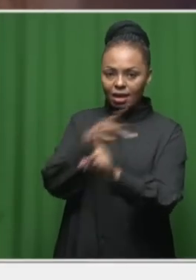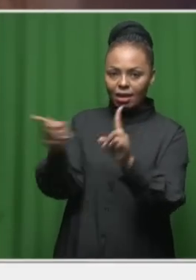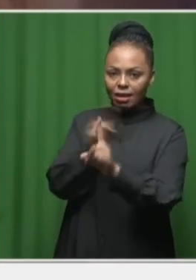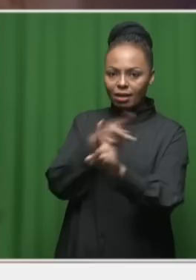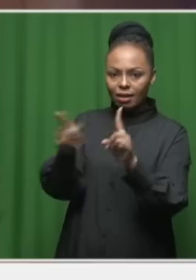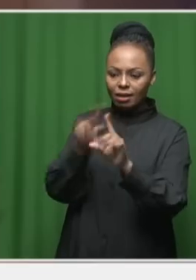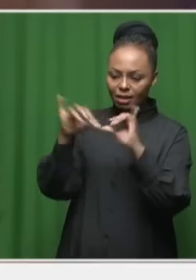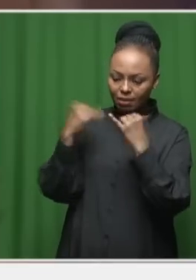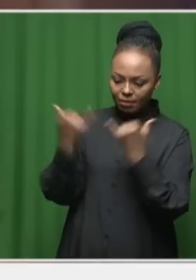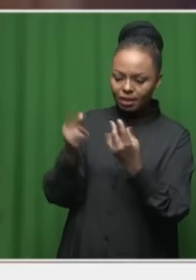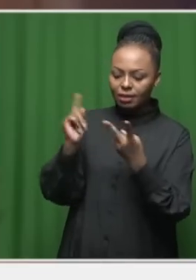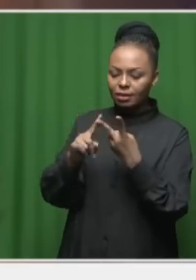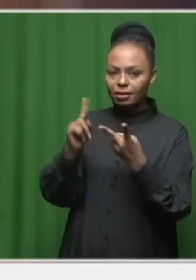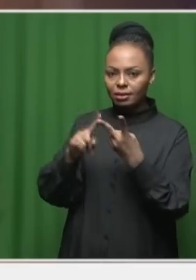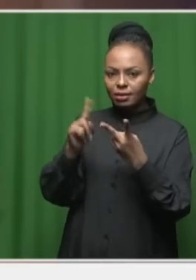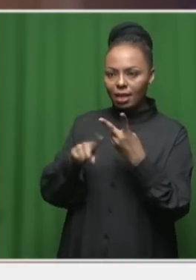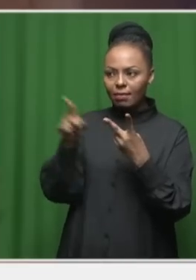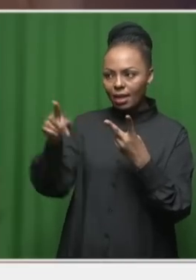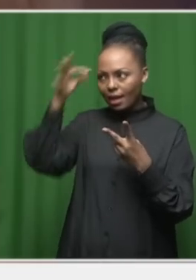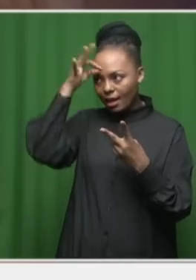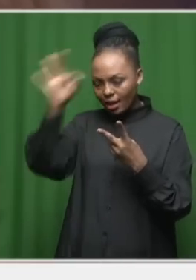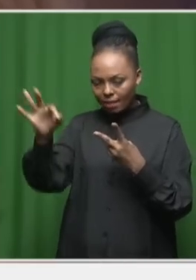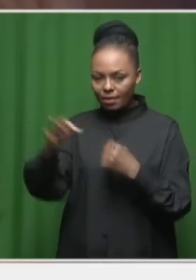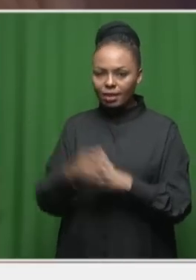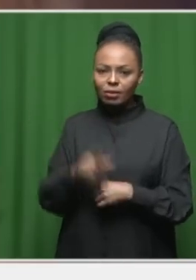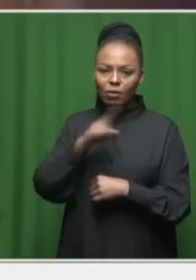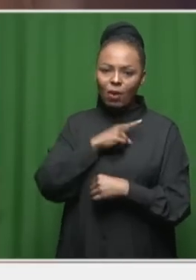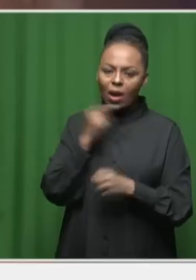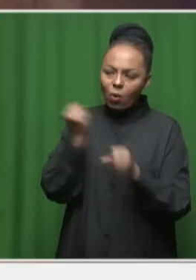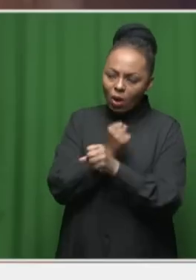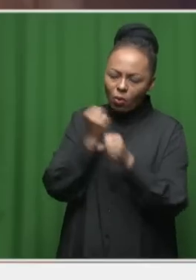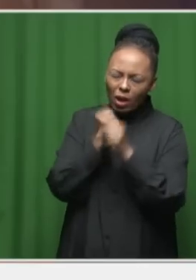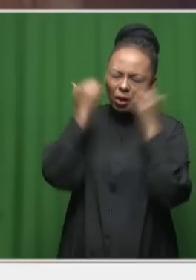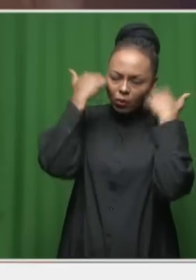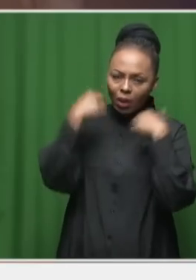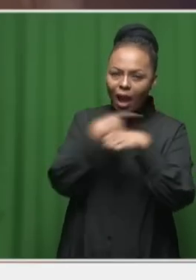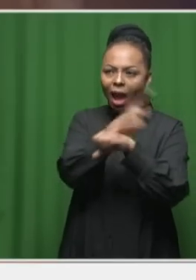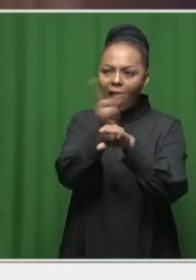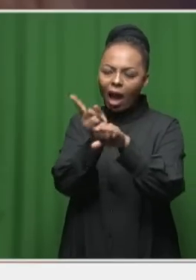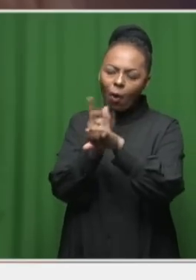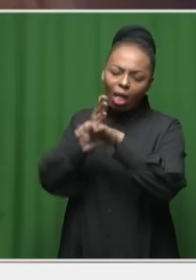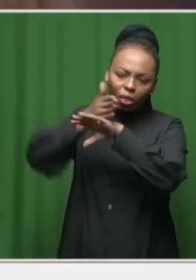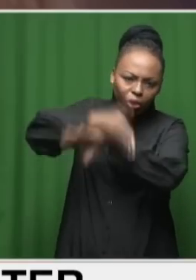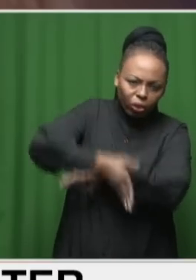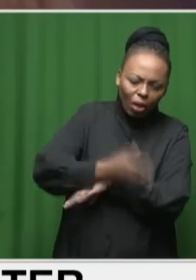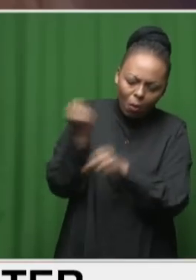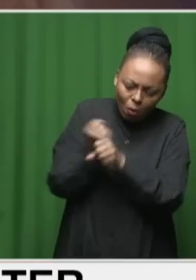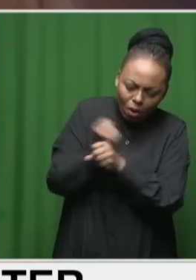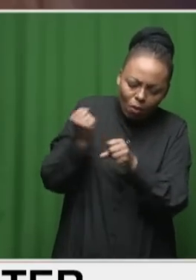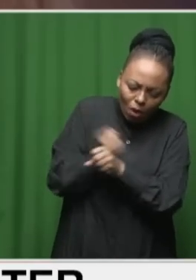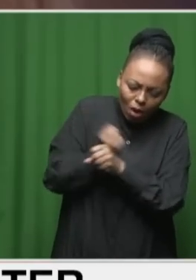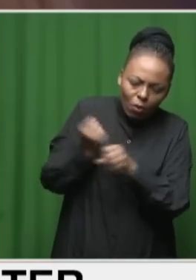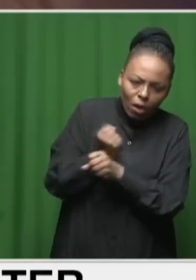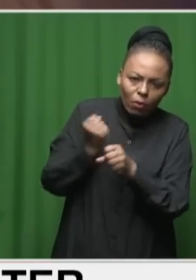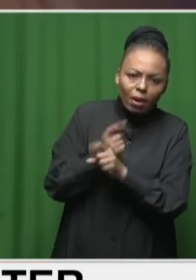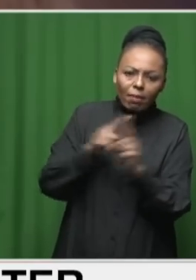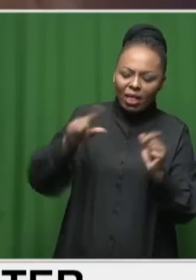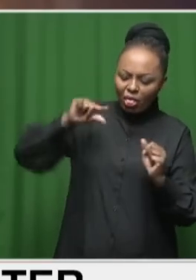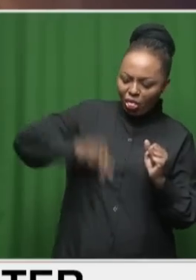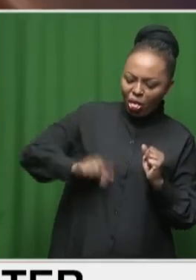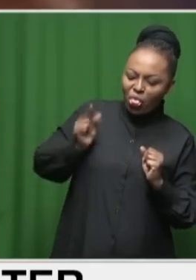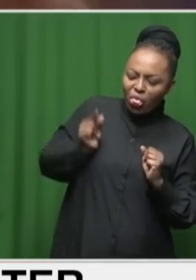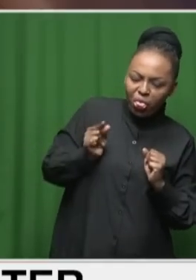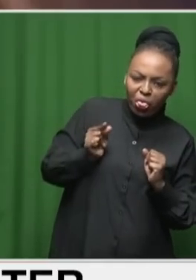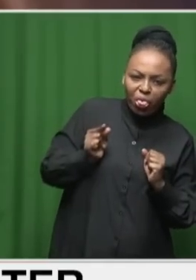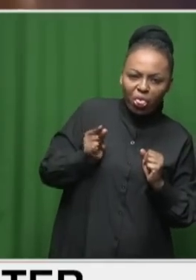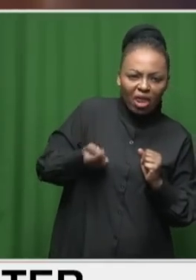the imprisoned men are. Because, yeah, they're overworked and underpaid and subjected to massive,